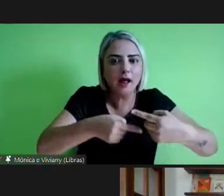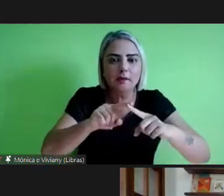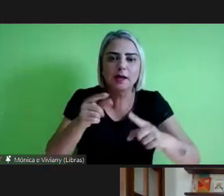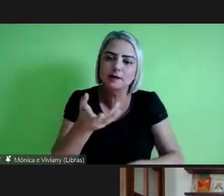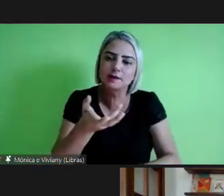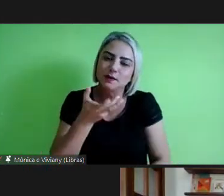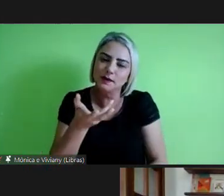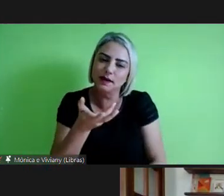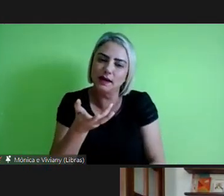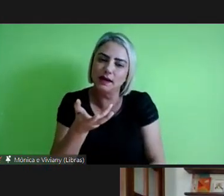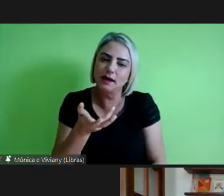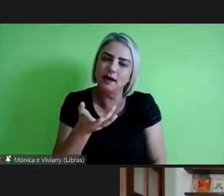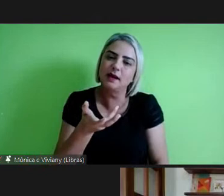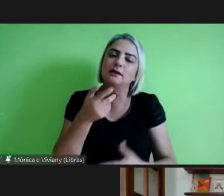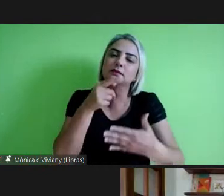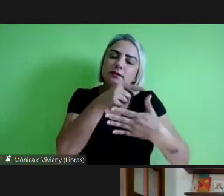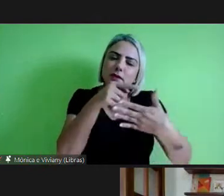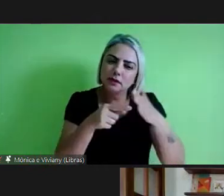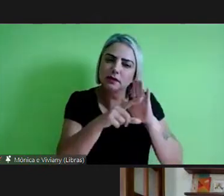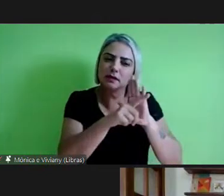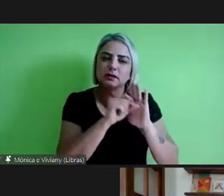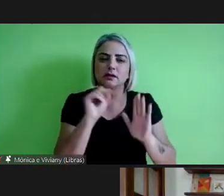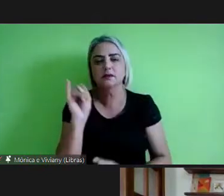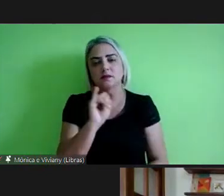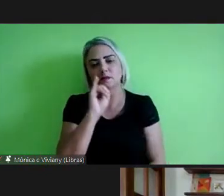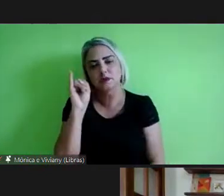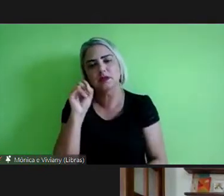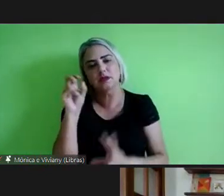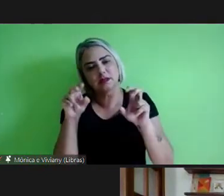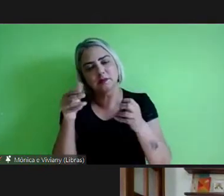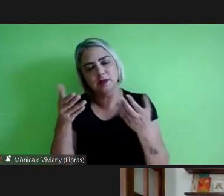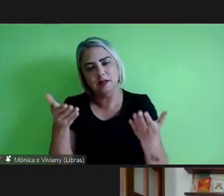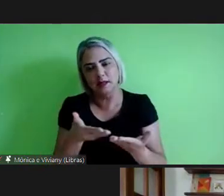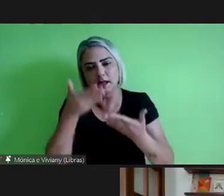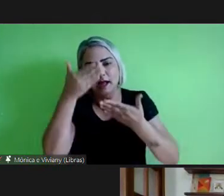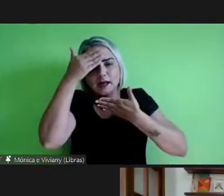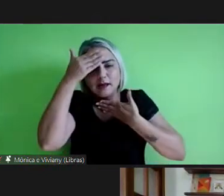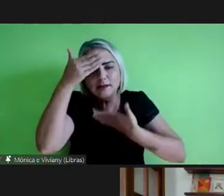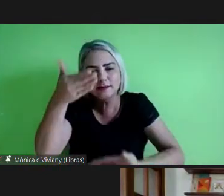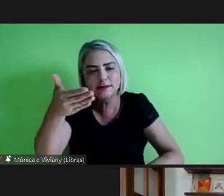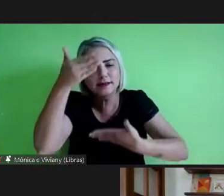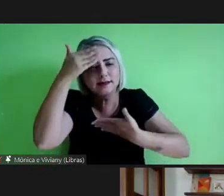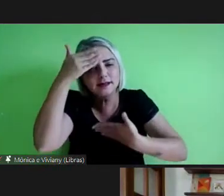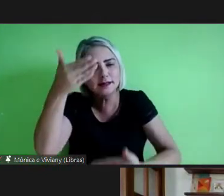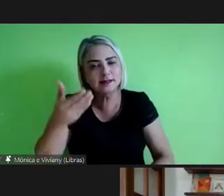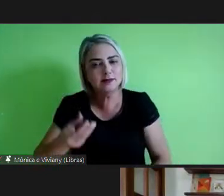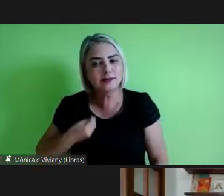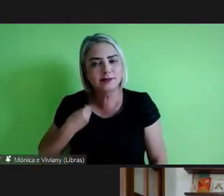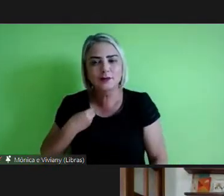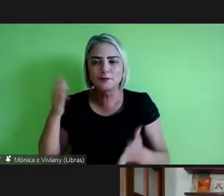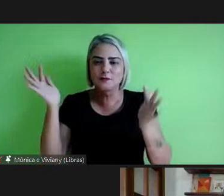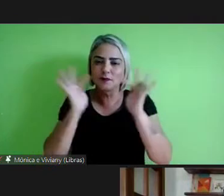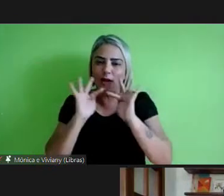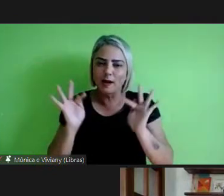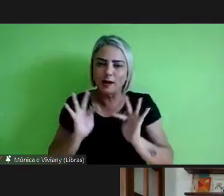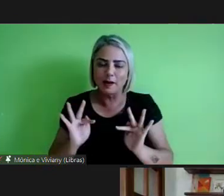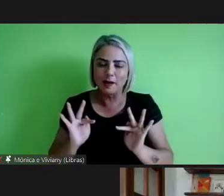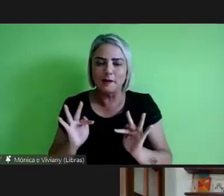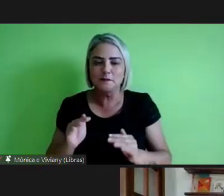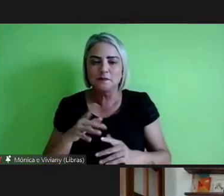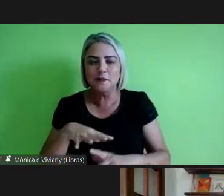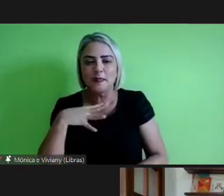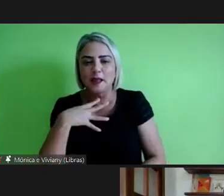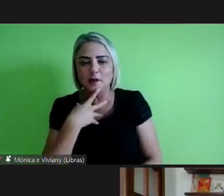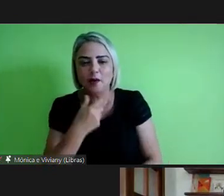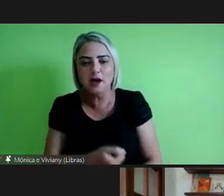to stay for our next debate, but I just would like to just say the importance of this issue here. I thank for the participation here. I'm very happy